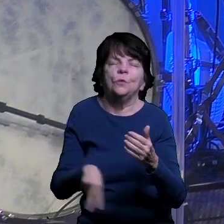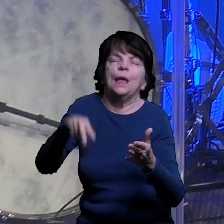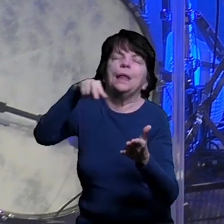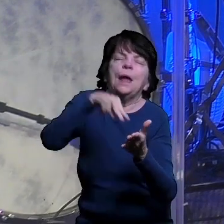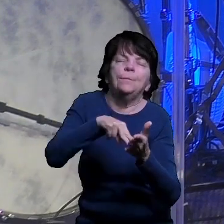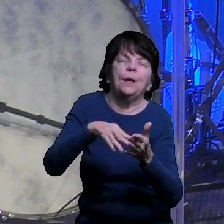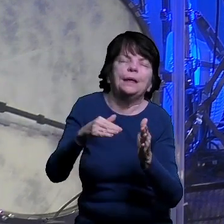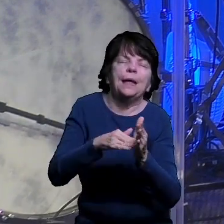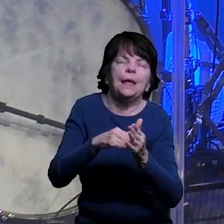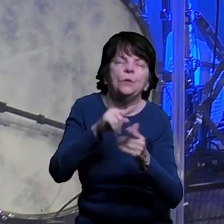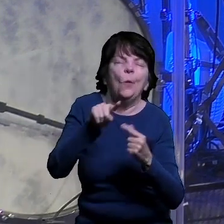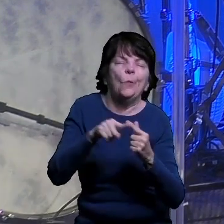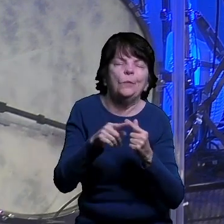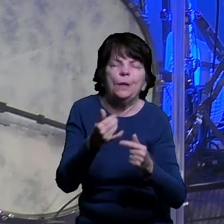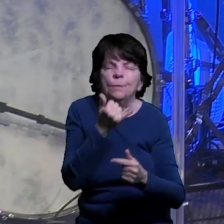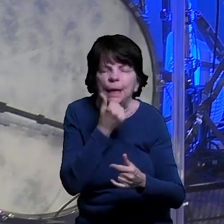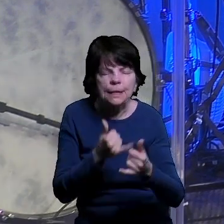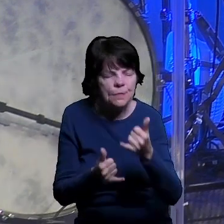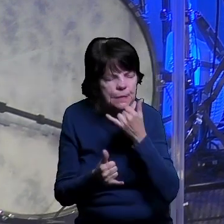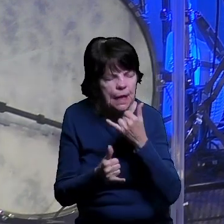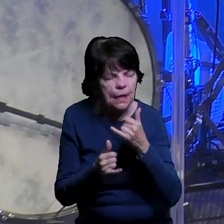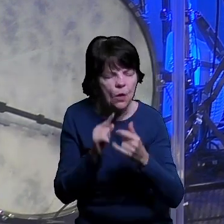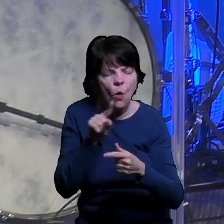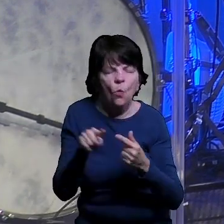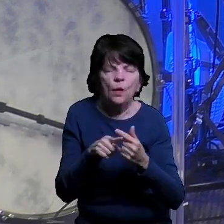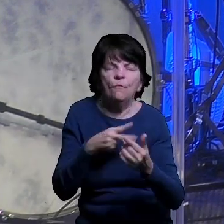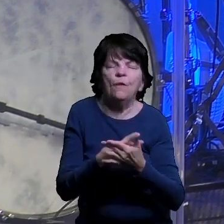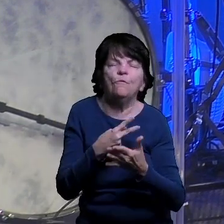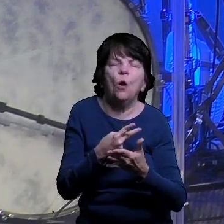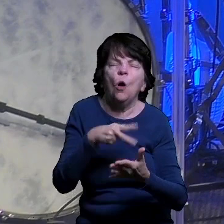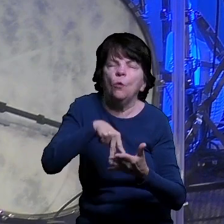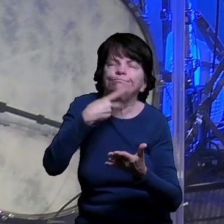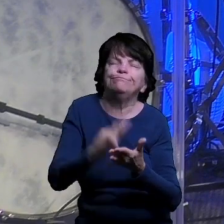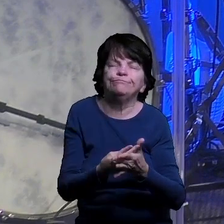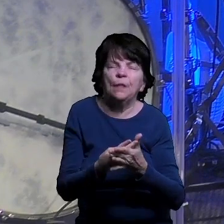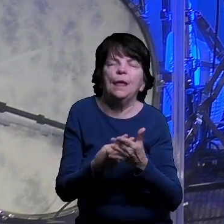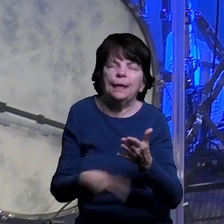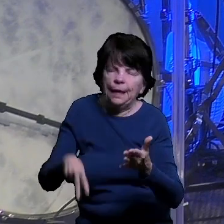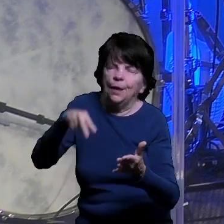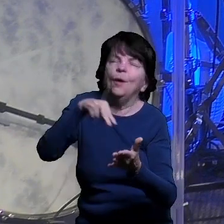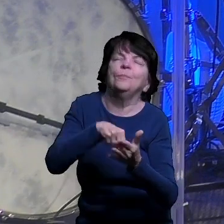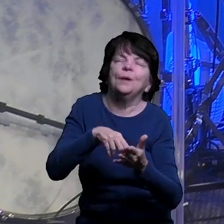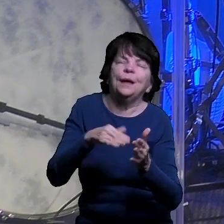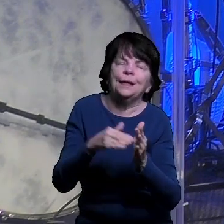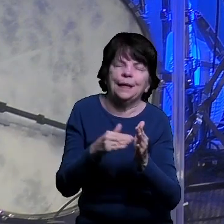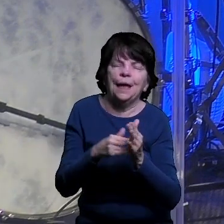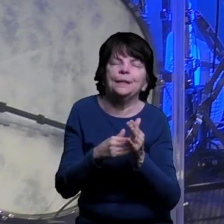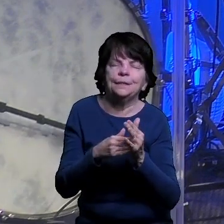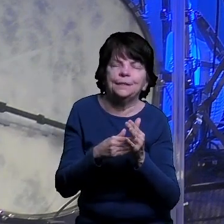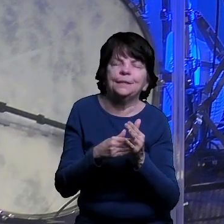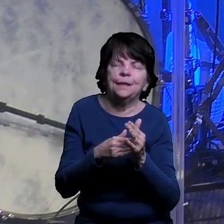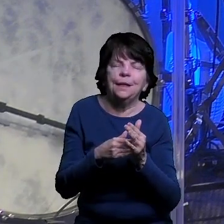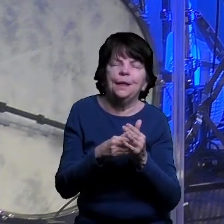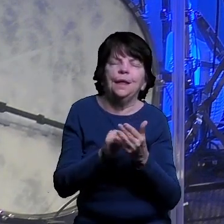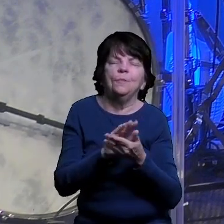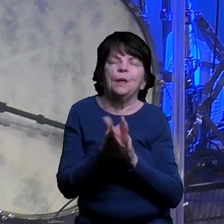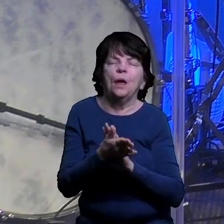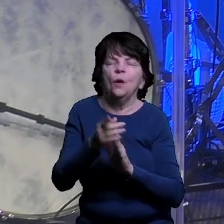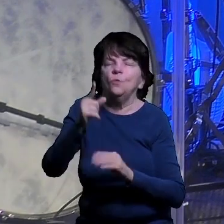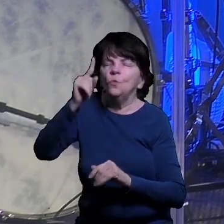That we put our resources not on the bench, but we put them into play because you want us, Lord, in the